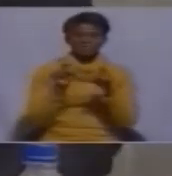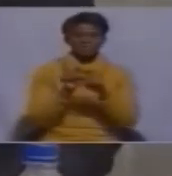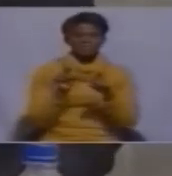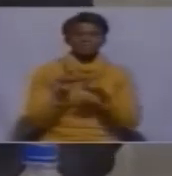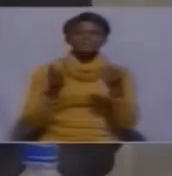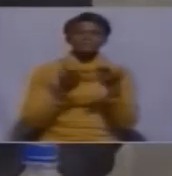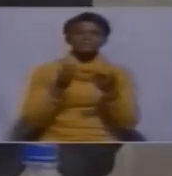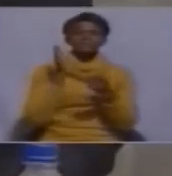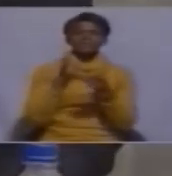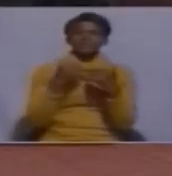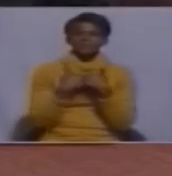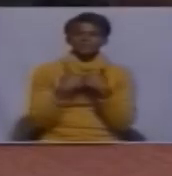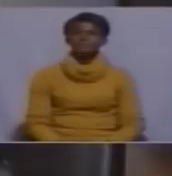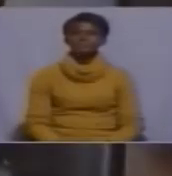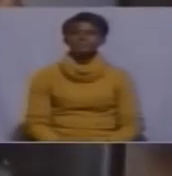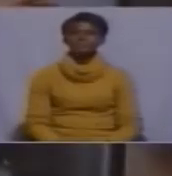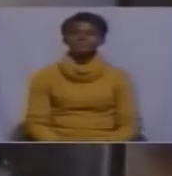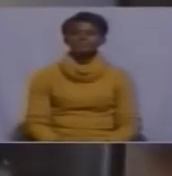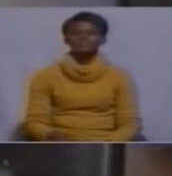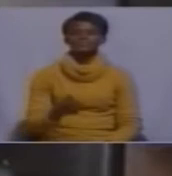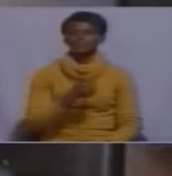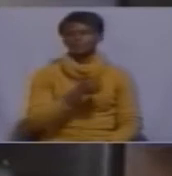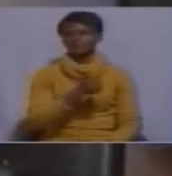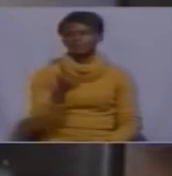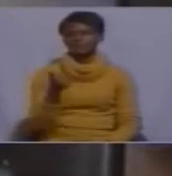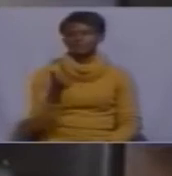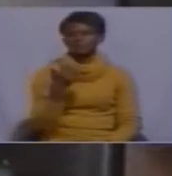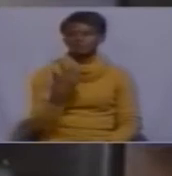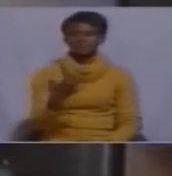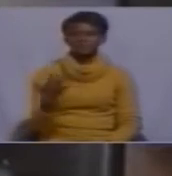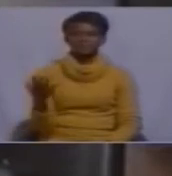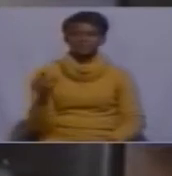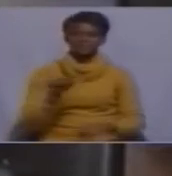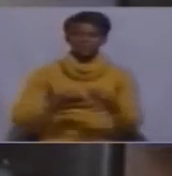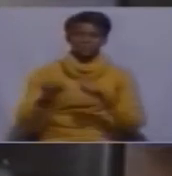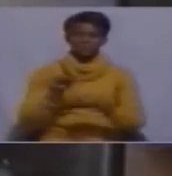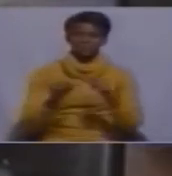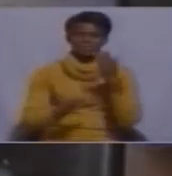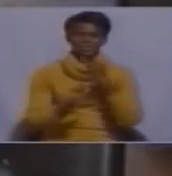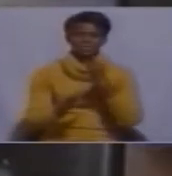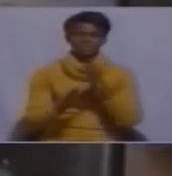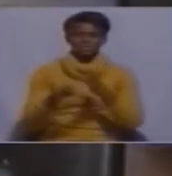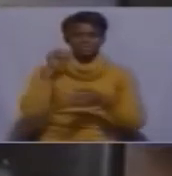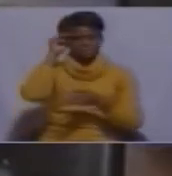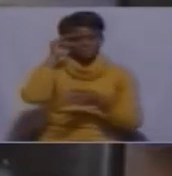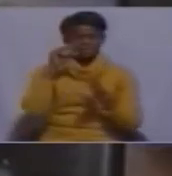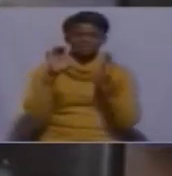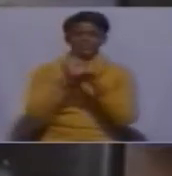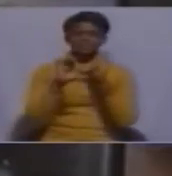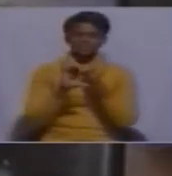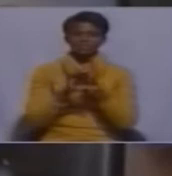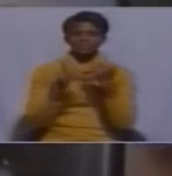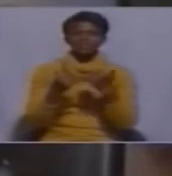implemented. Now, I want you to look at controversy, the issue of appointment of deputy ministers. The current constitution is silent on the position of